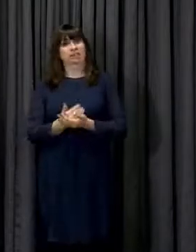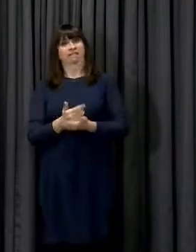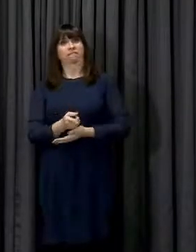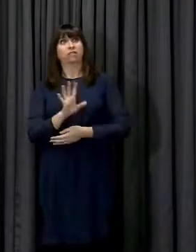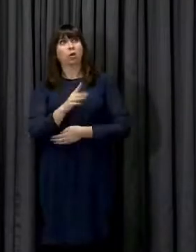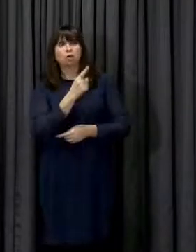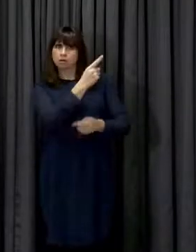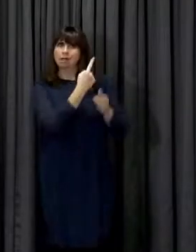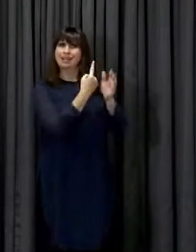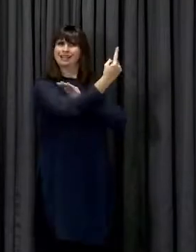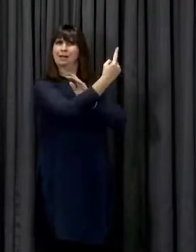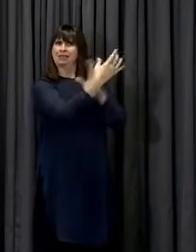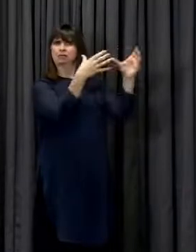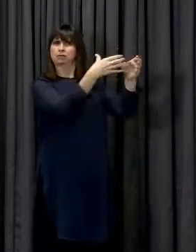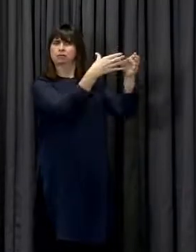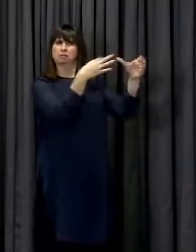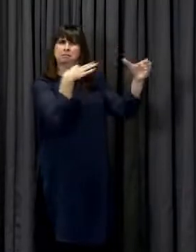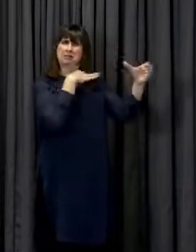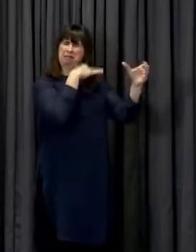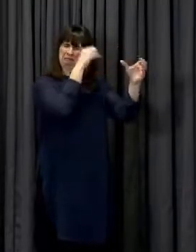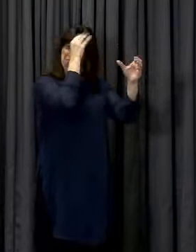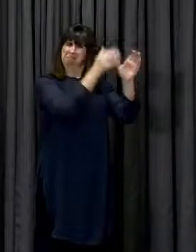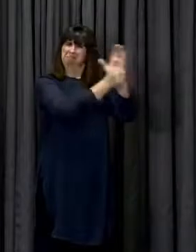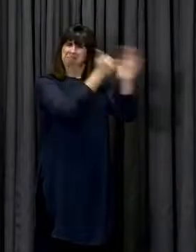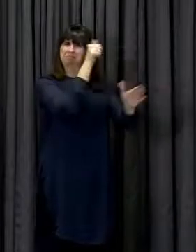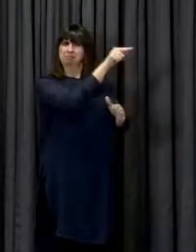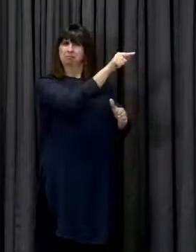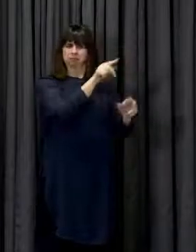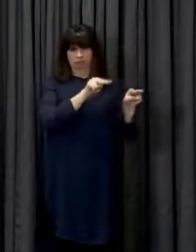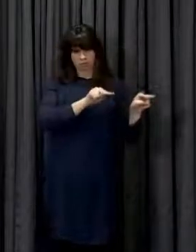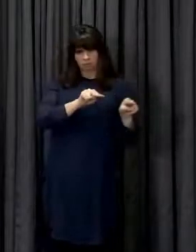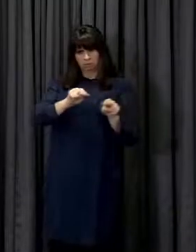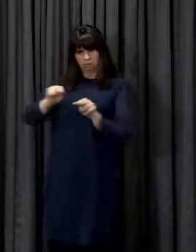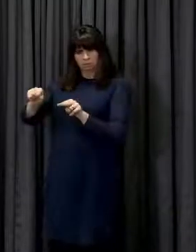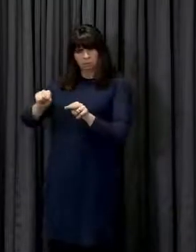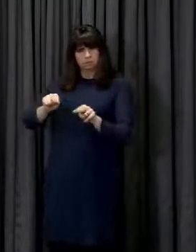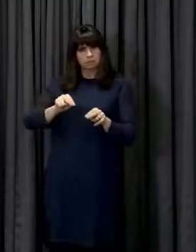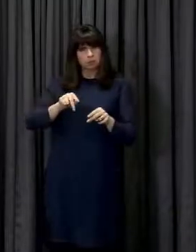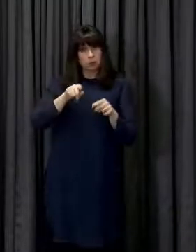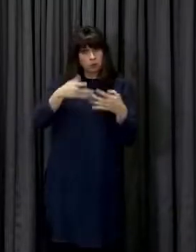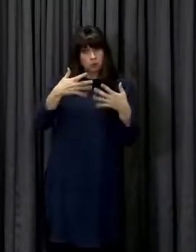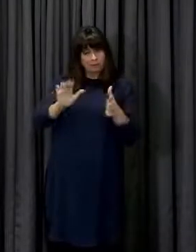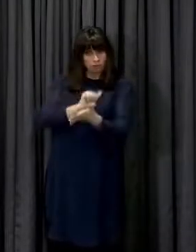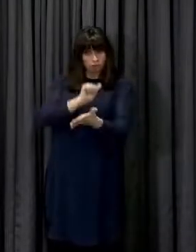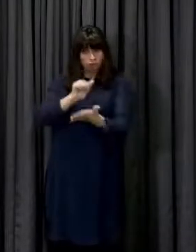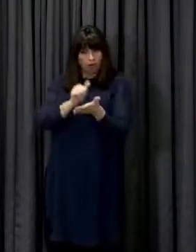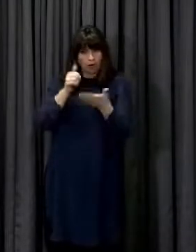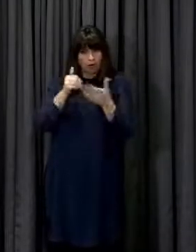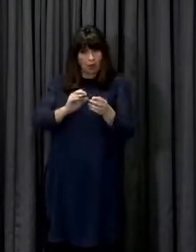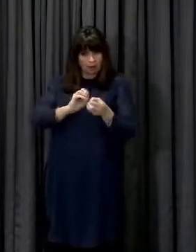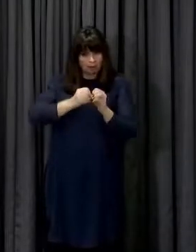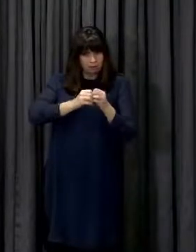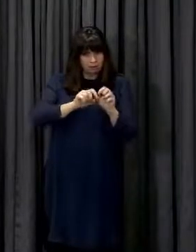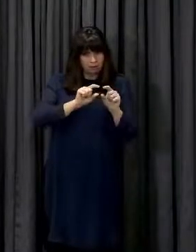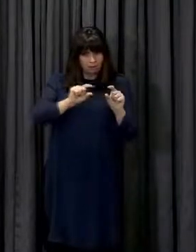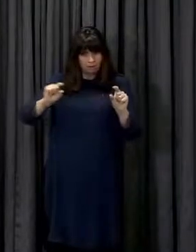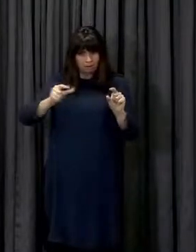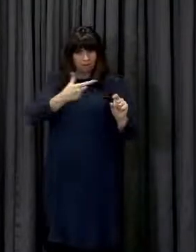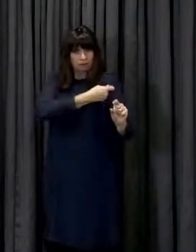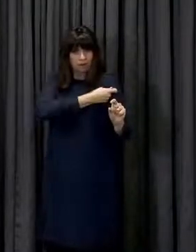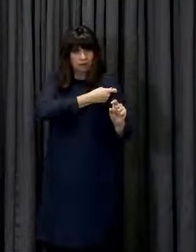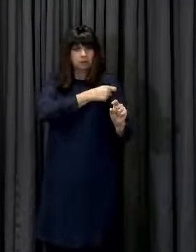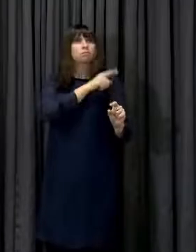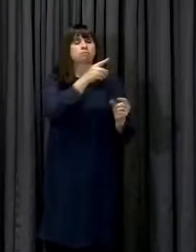independent regulator has looked at all the data, including the safety data, and they've given approval. That approval, though, is